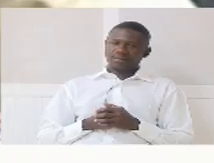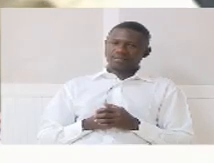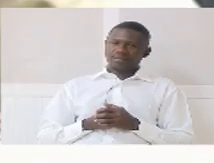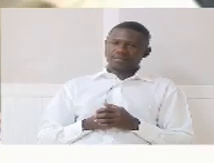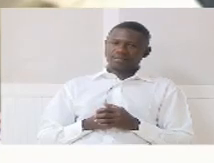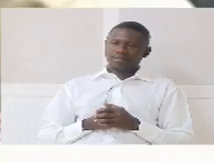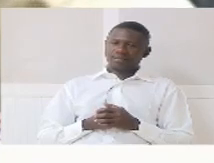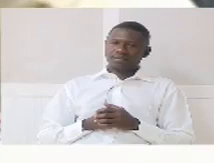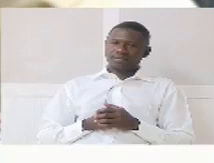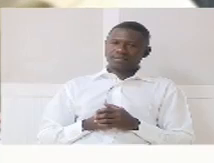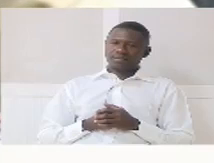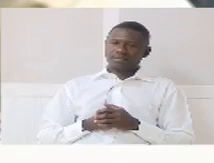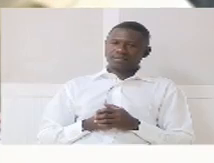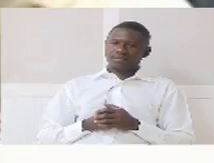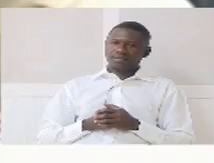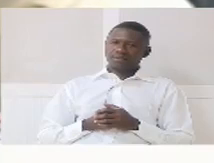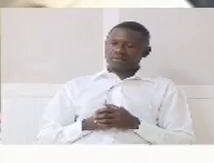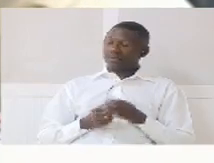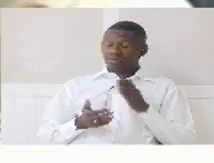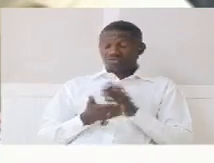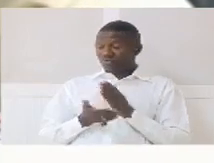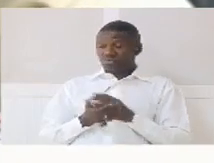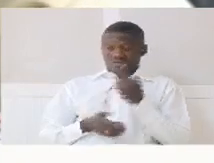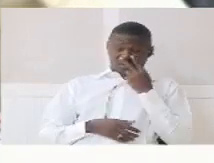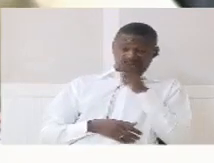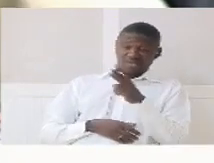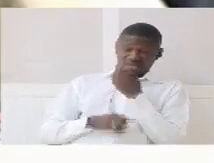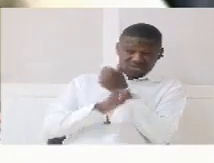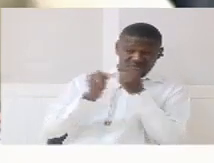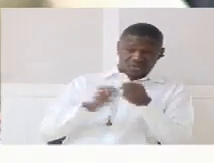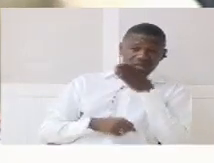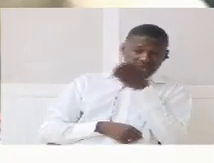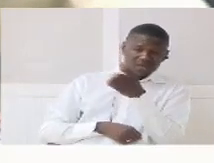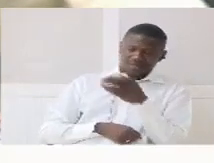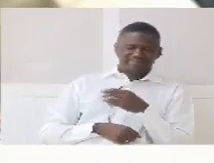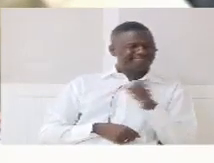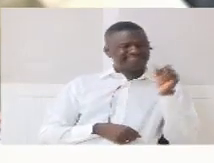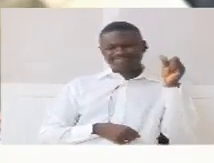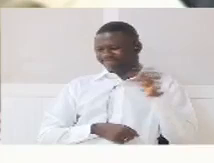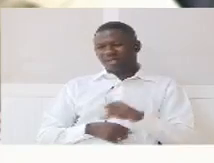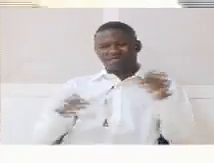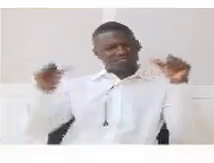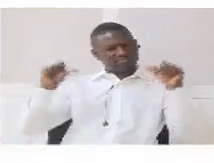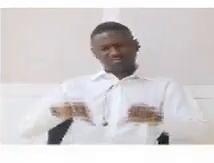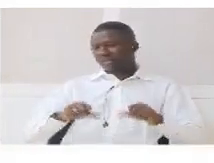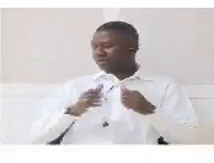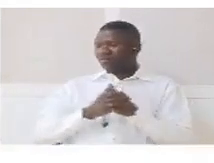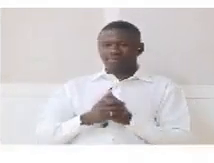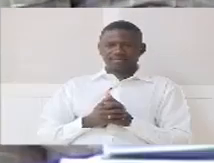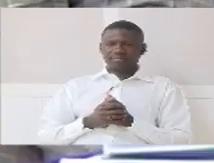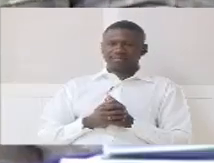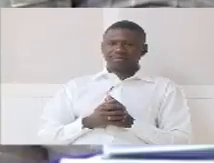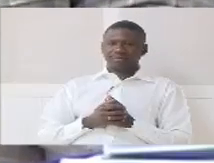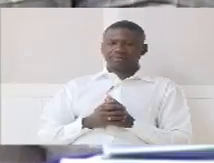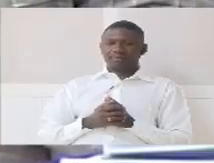A condition on you just is terrible. You will see to it that the condition itself is terrible. Tell us about the floors.